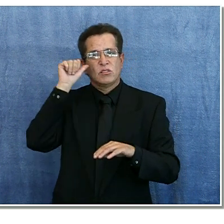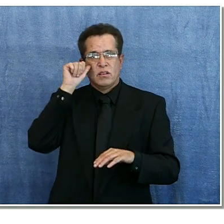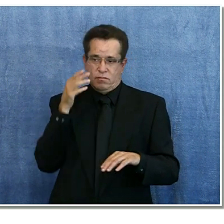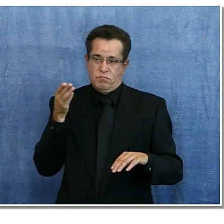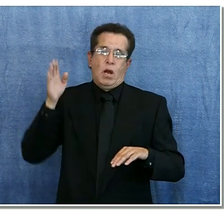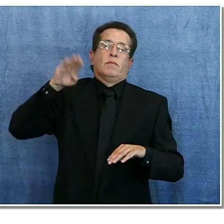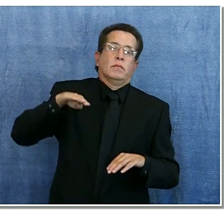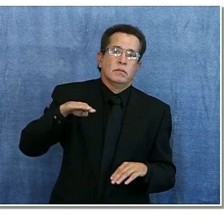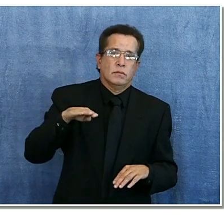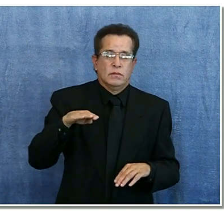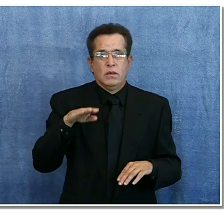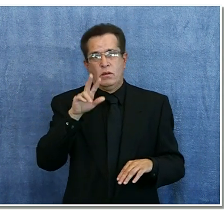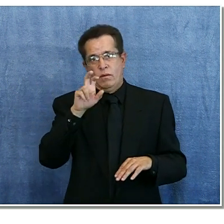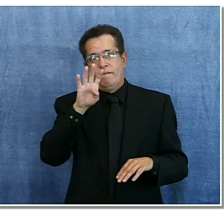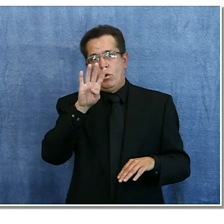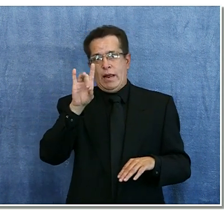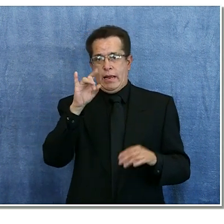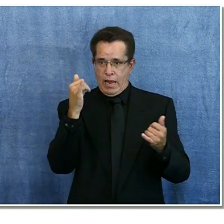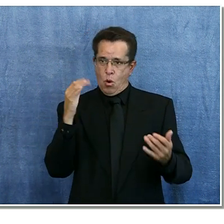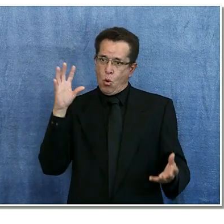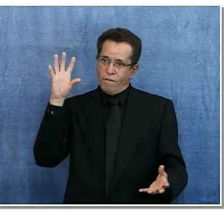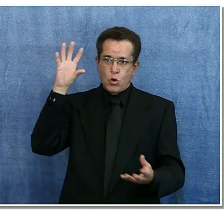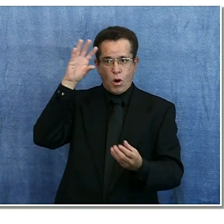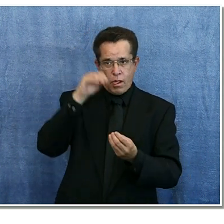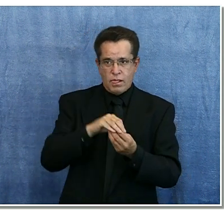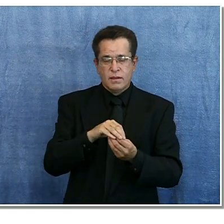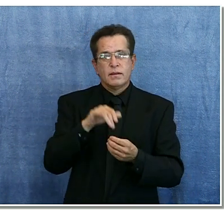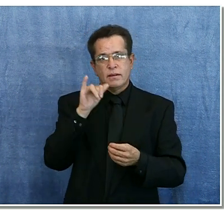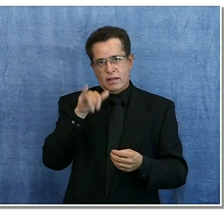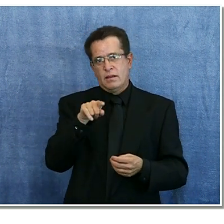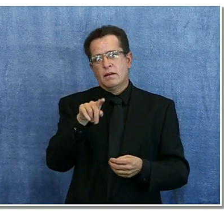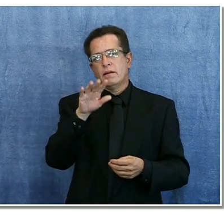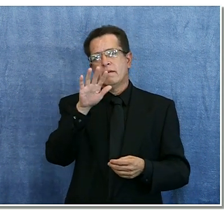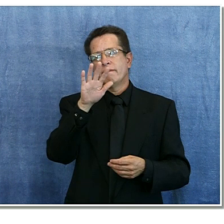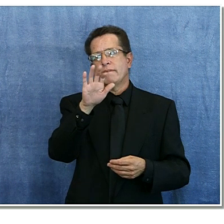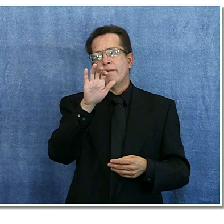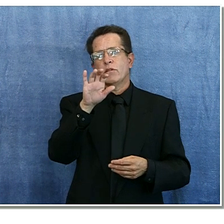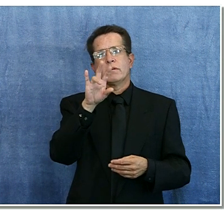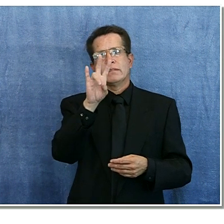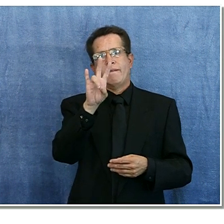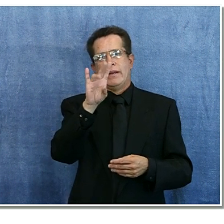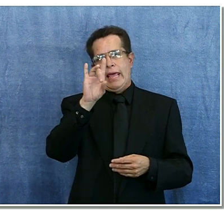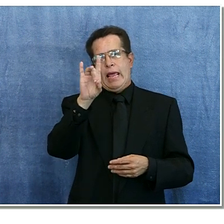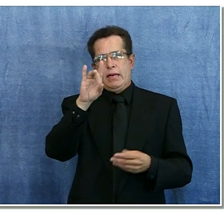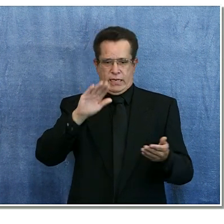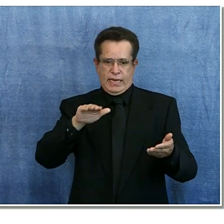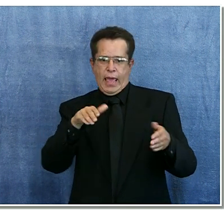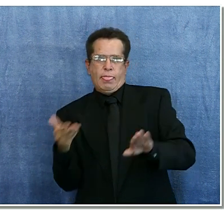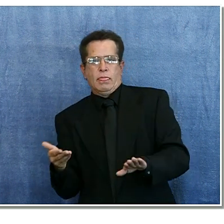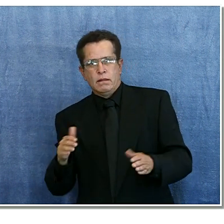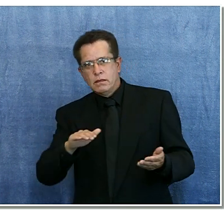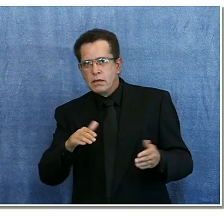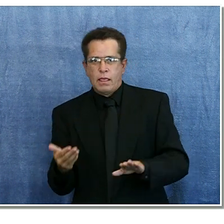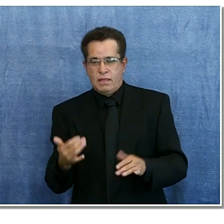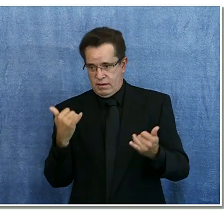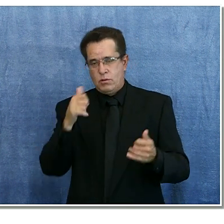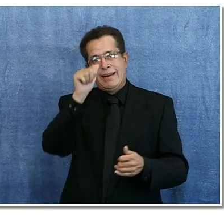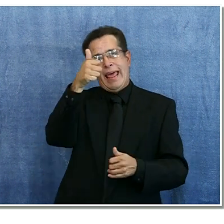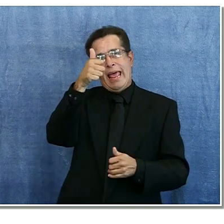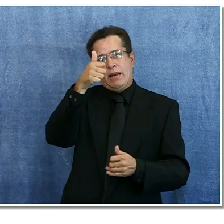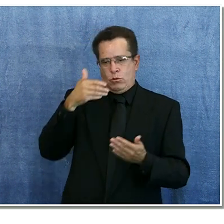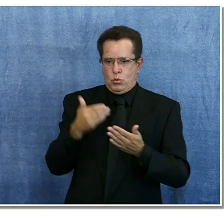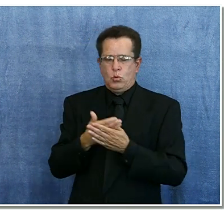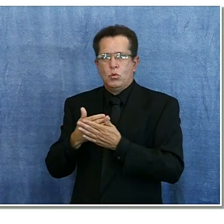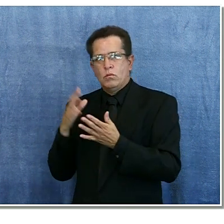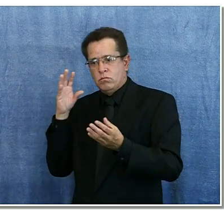The overall total number of cases includes 578 deaths, and there are 10 new deaths